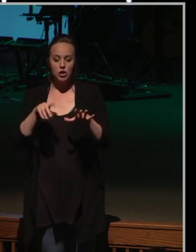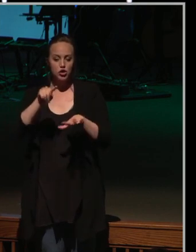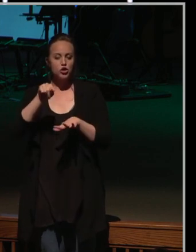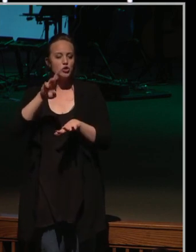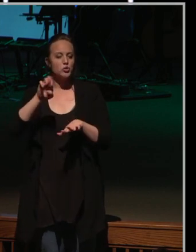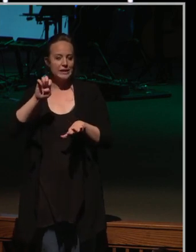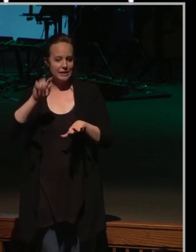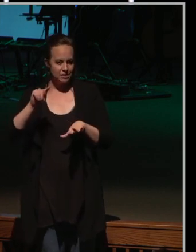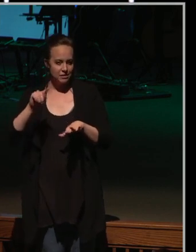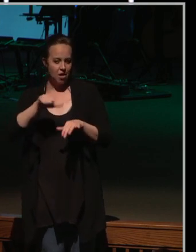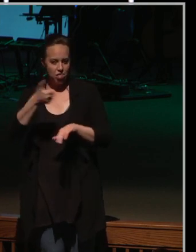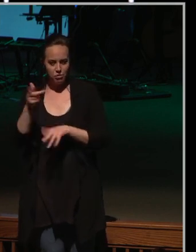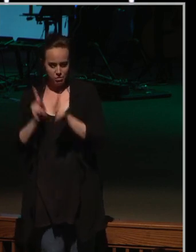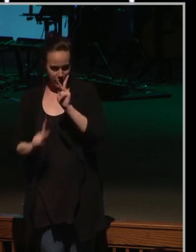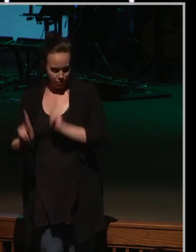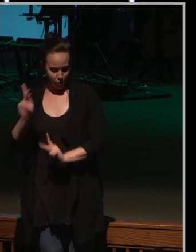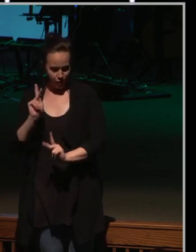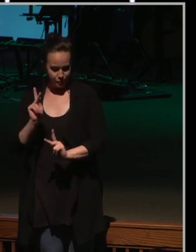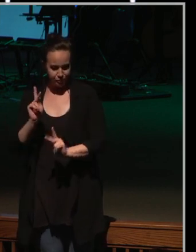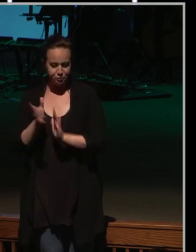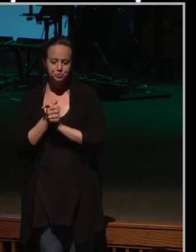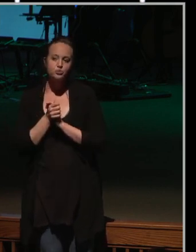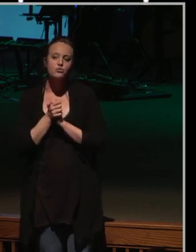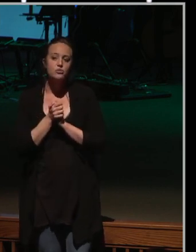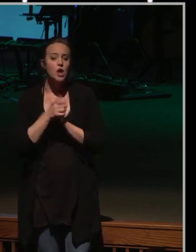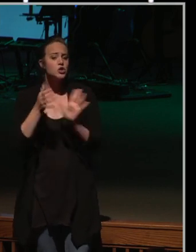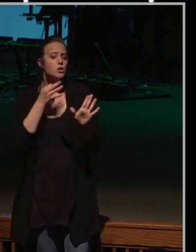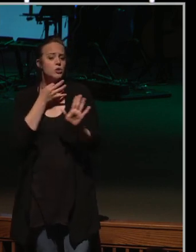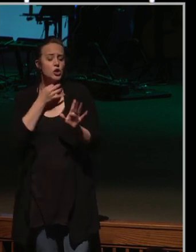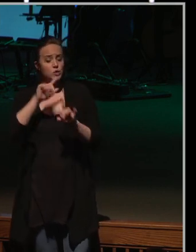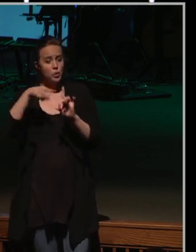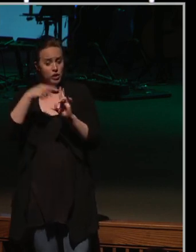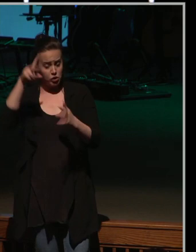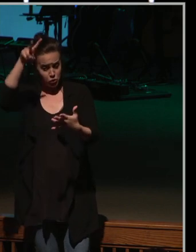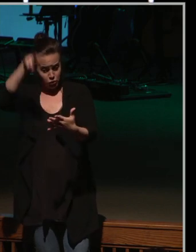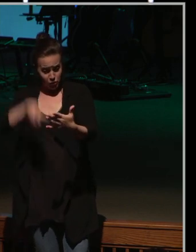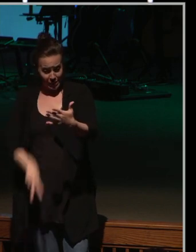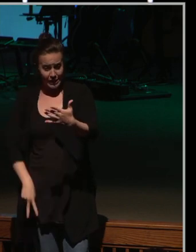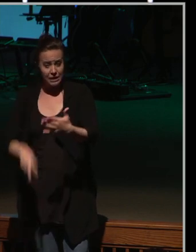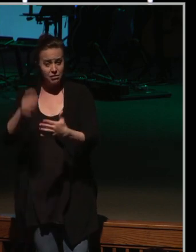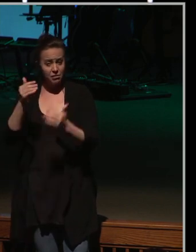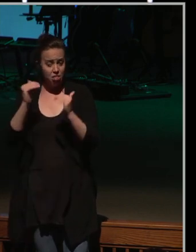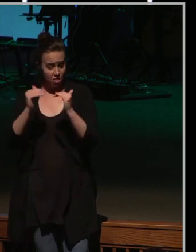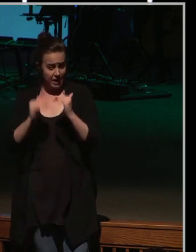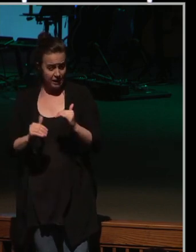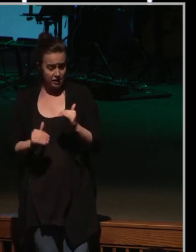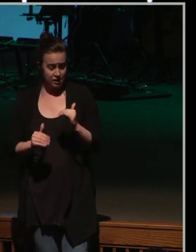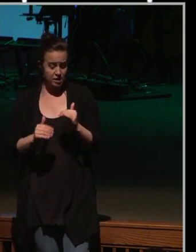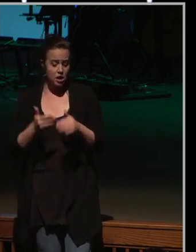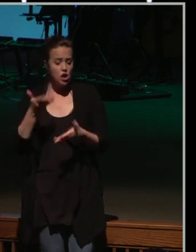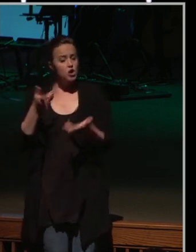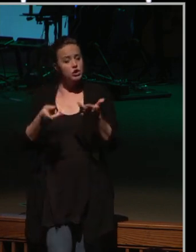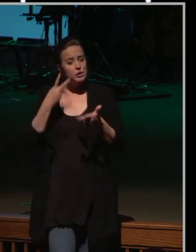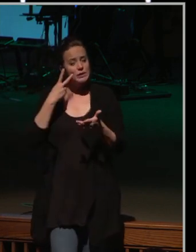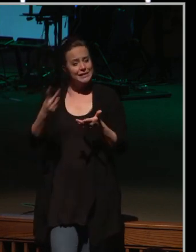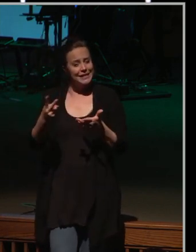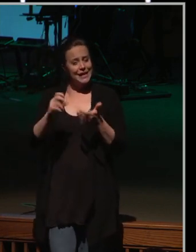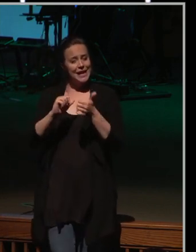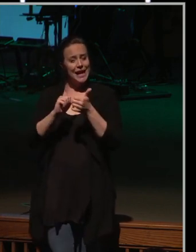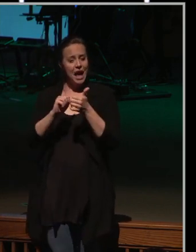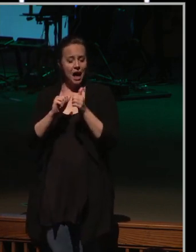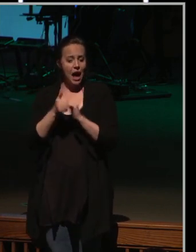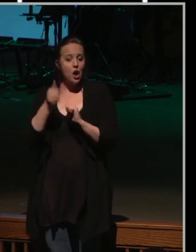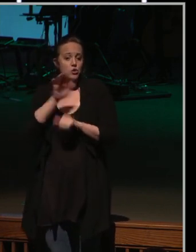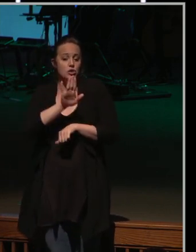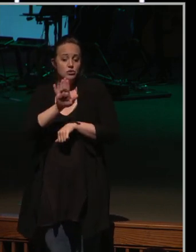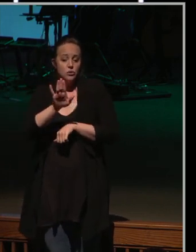you to consider, are there areas of this list that are present in your own family, in your own life, maybe even in the lives of your kids? Are these